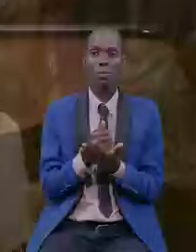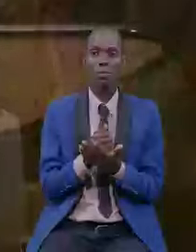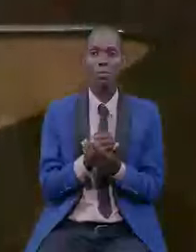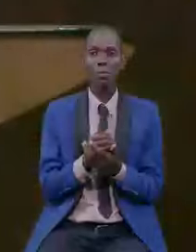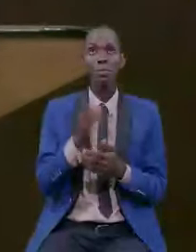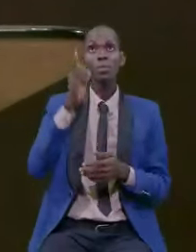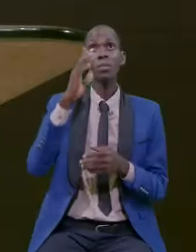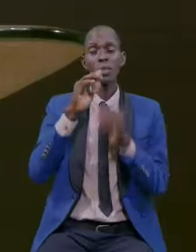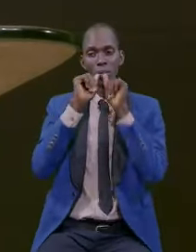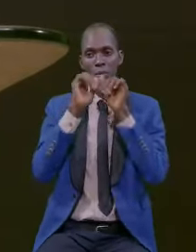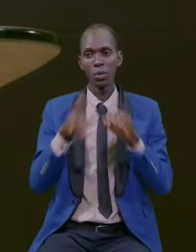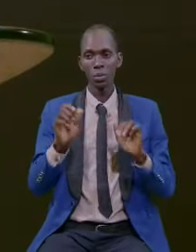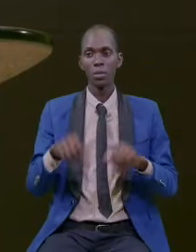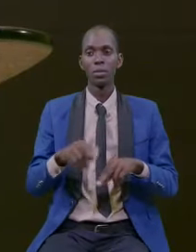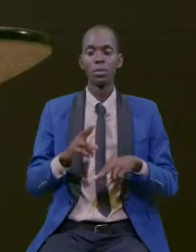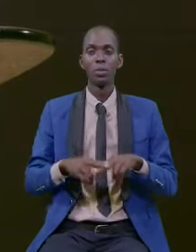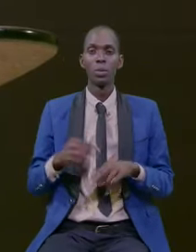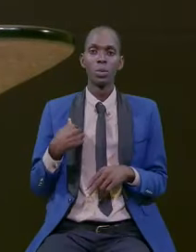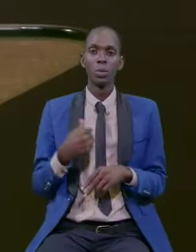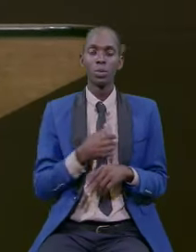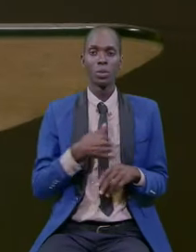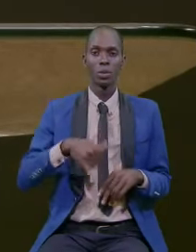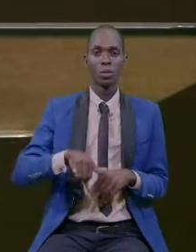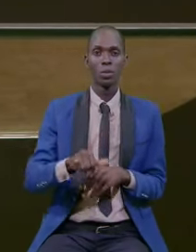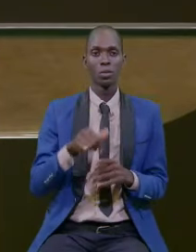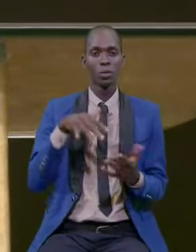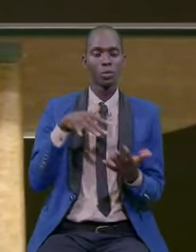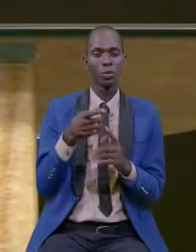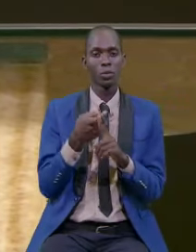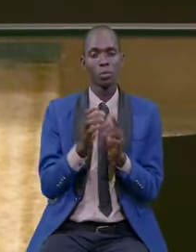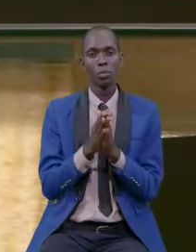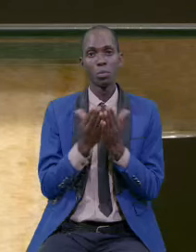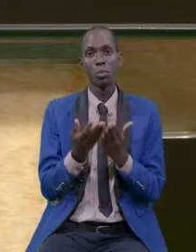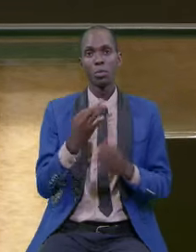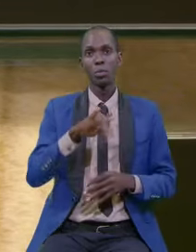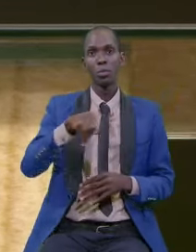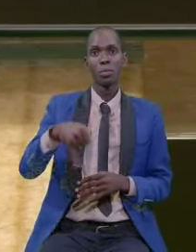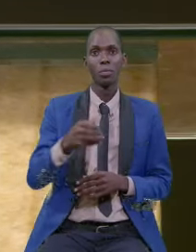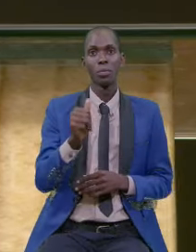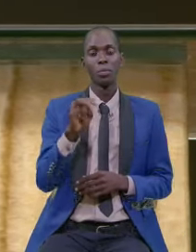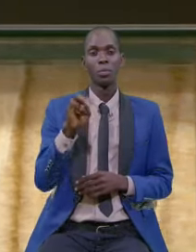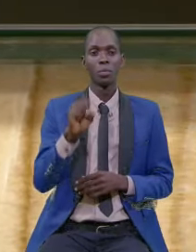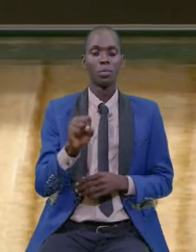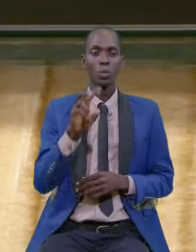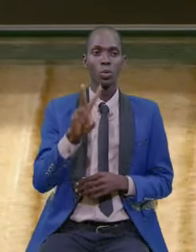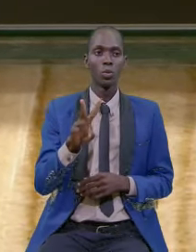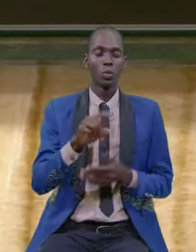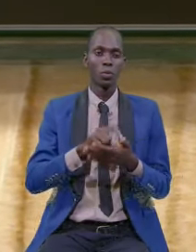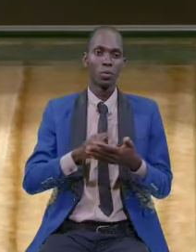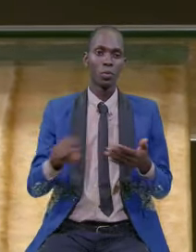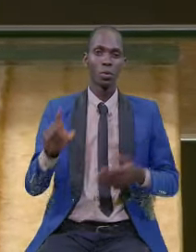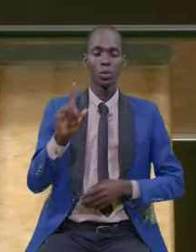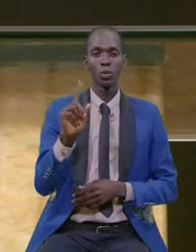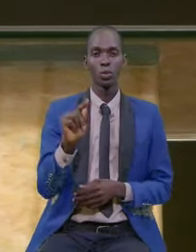God bless you. You can sit down. We're still in James chapter 2. In James chapter 2, we're looking at